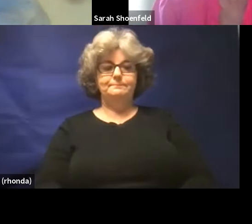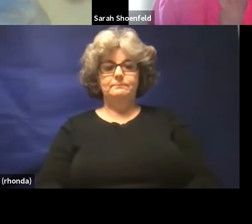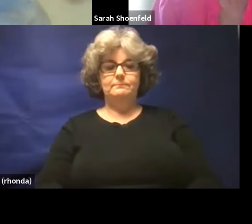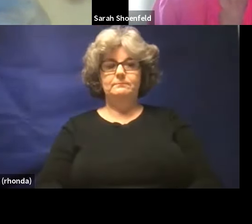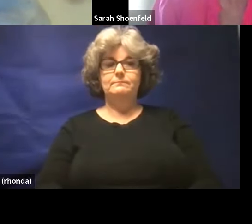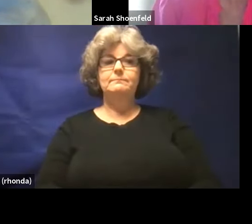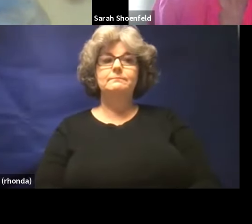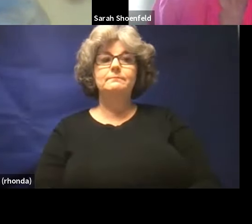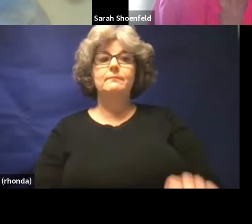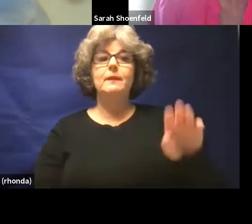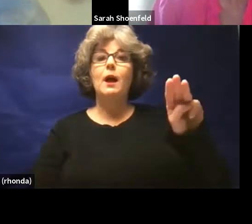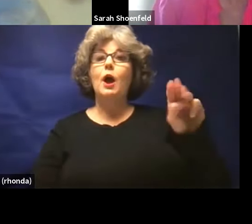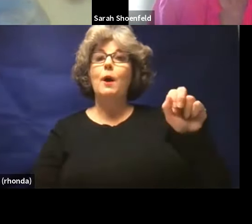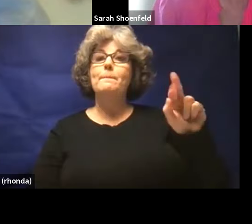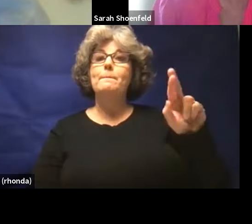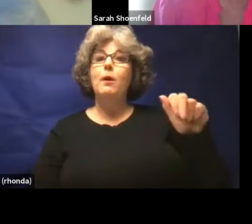I should mention that